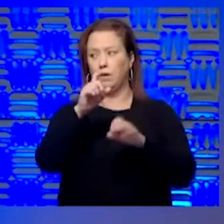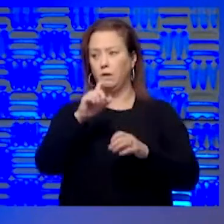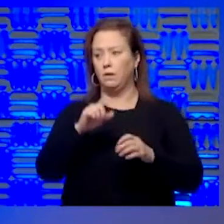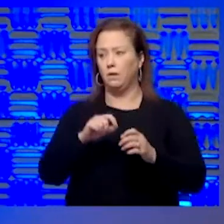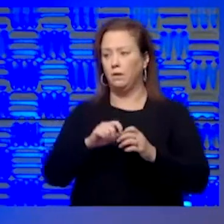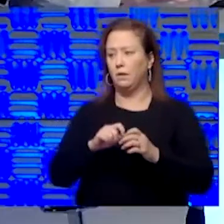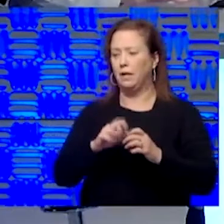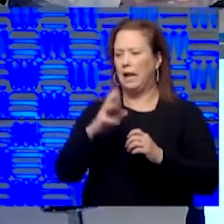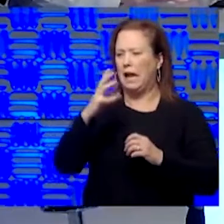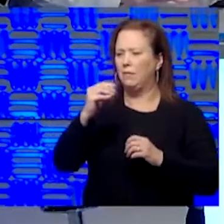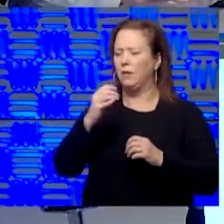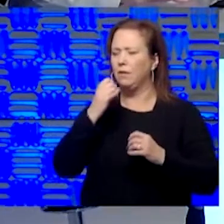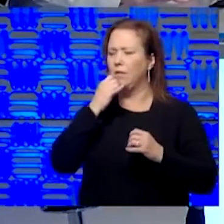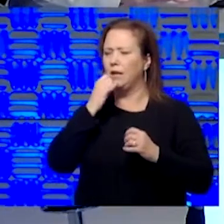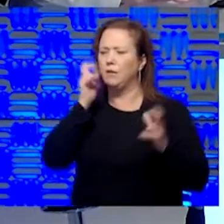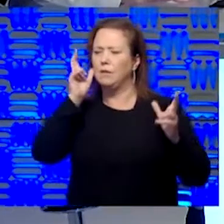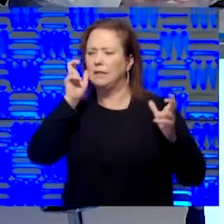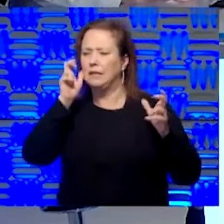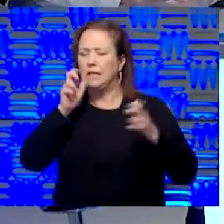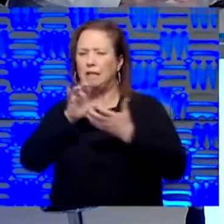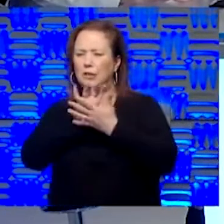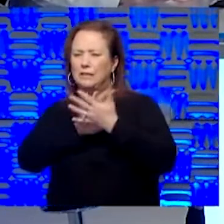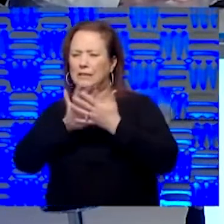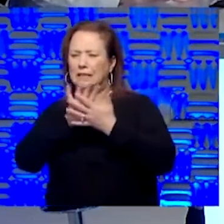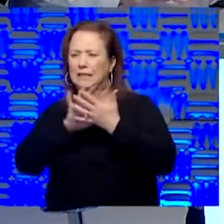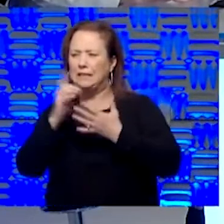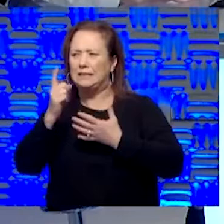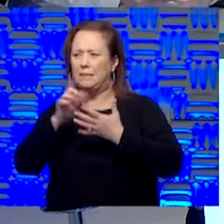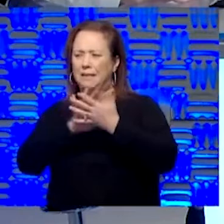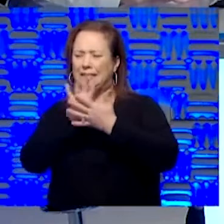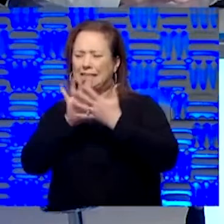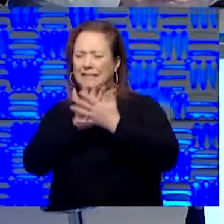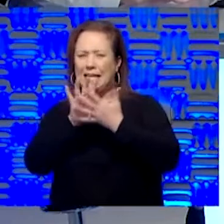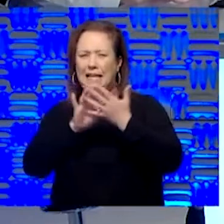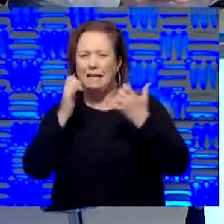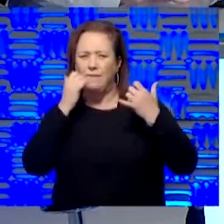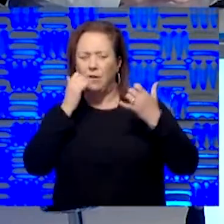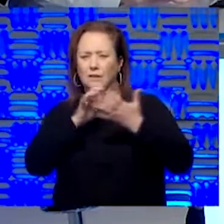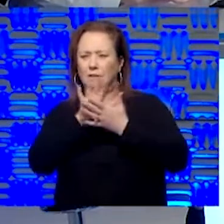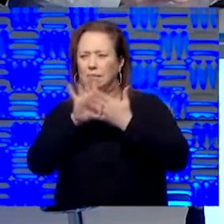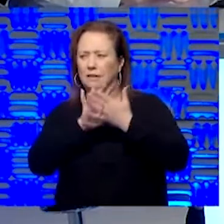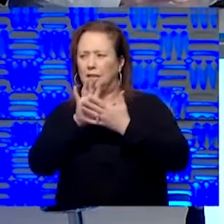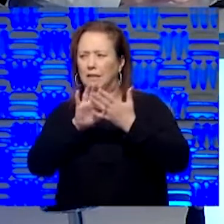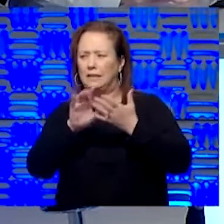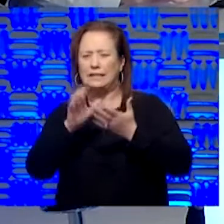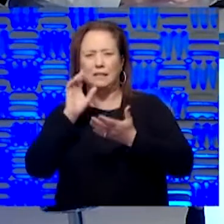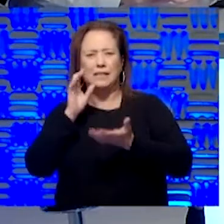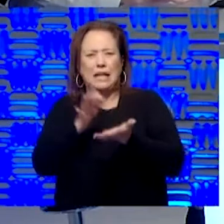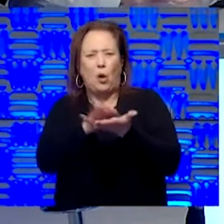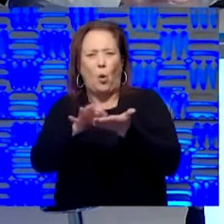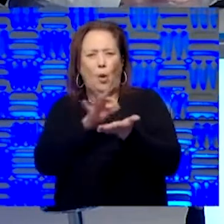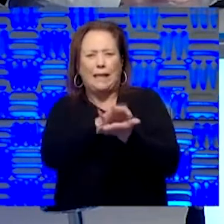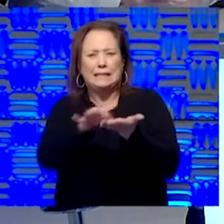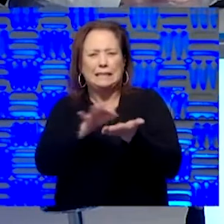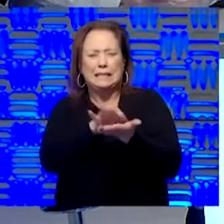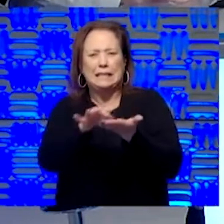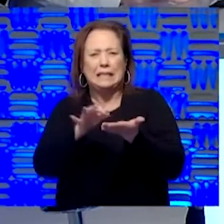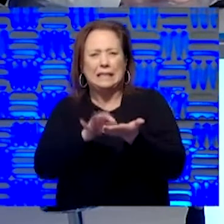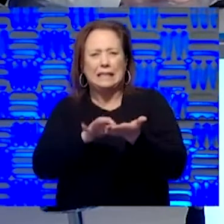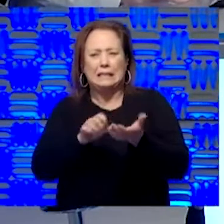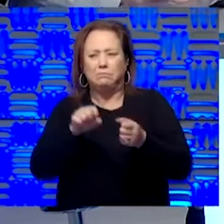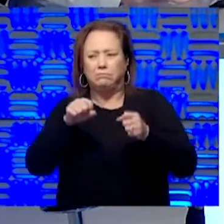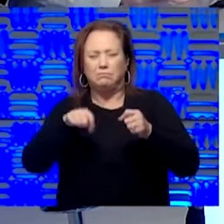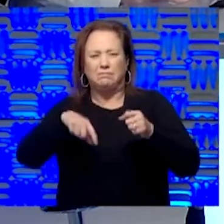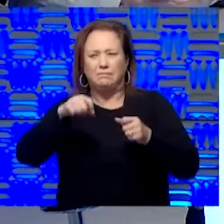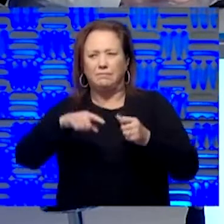Hey, out there on the line, they're listening on. Is there someone out there that sounds like they have a cache of coins crashing about every 10 seconds?